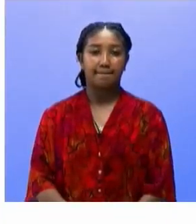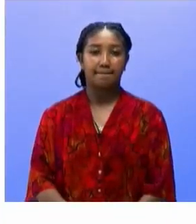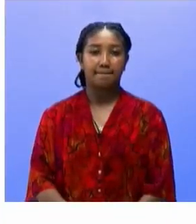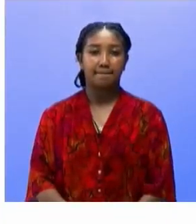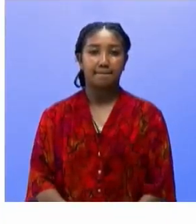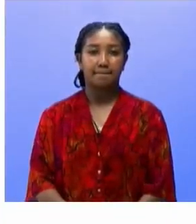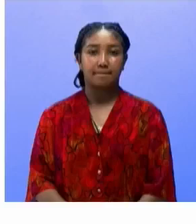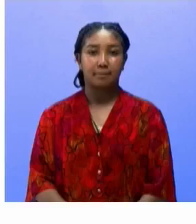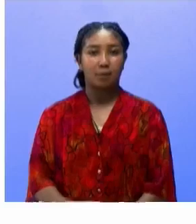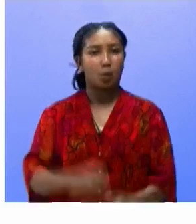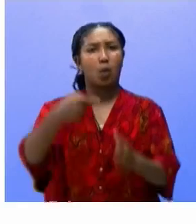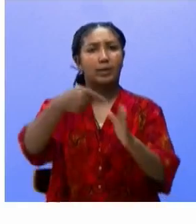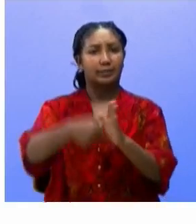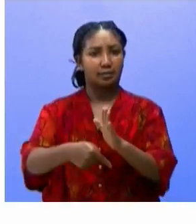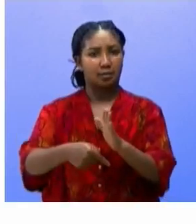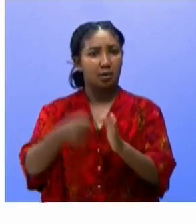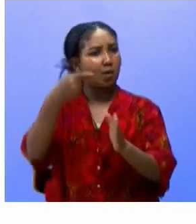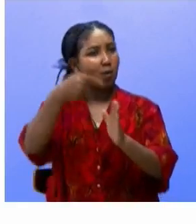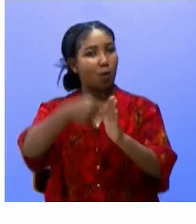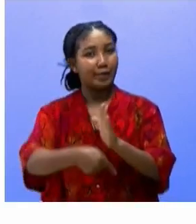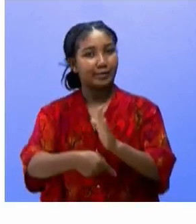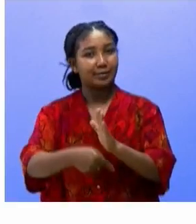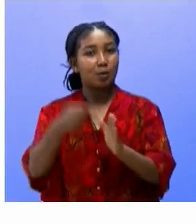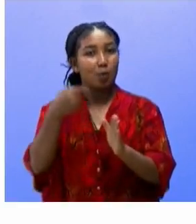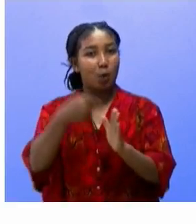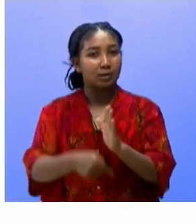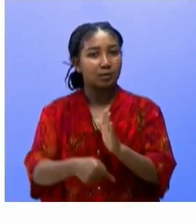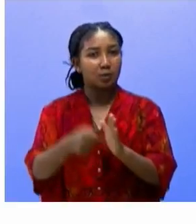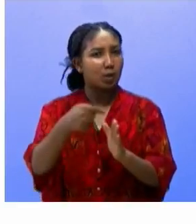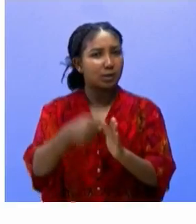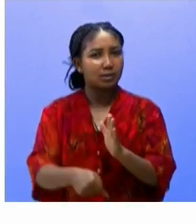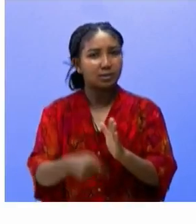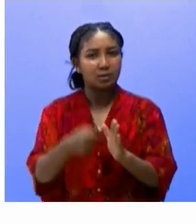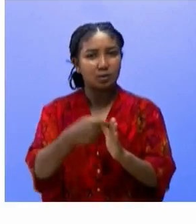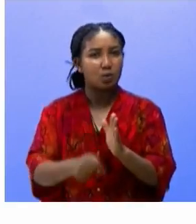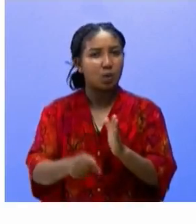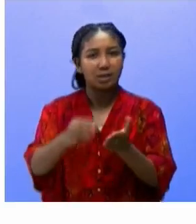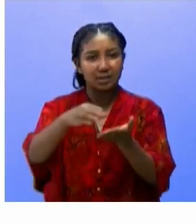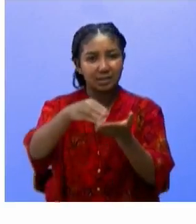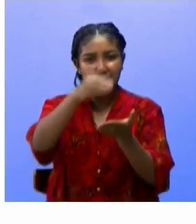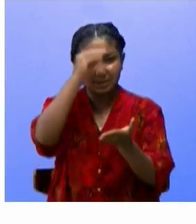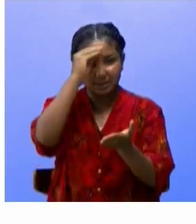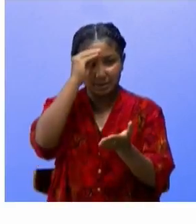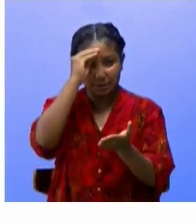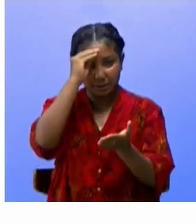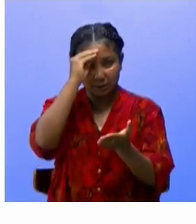Yes? What? What subject, for example? What subject